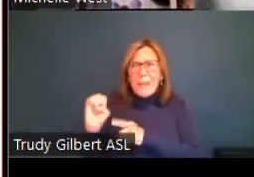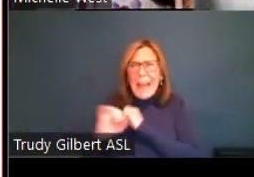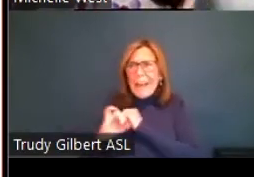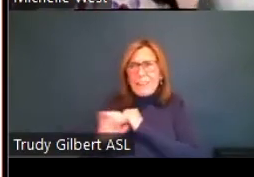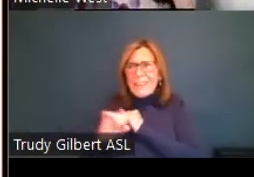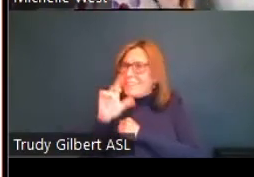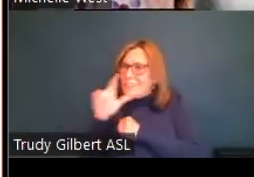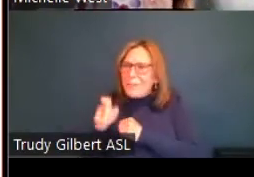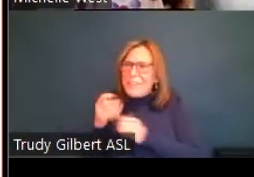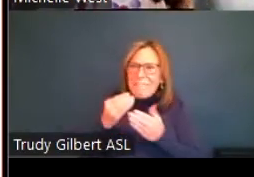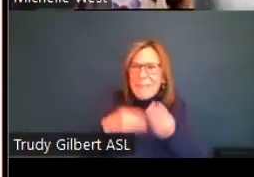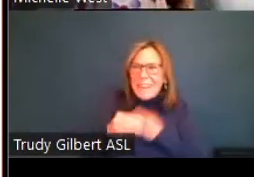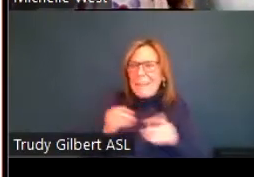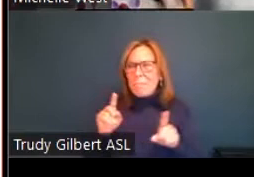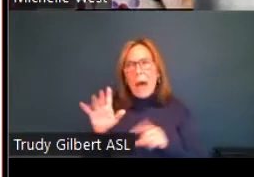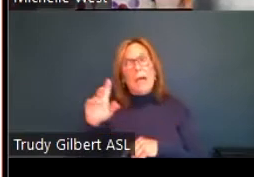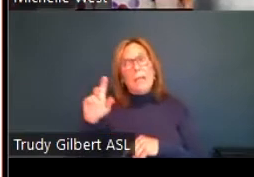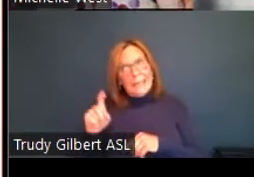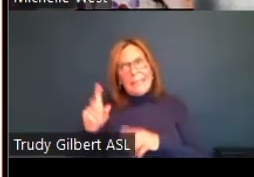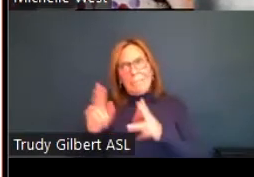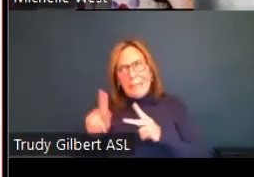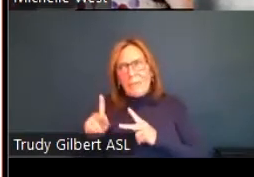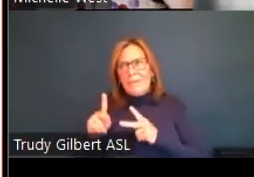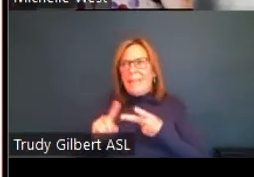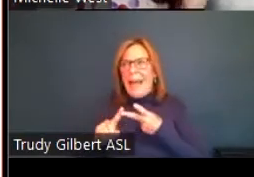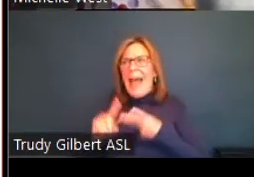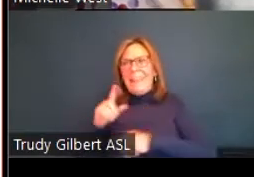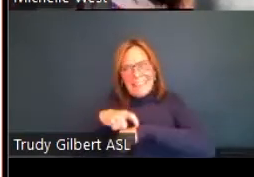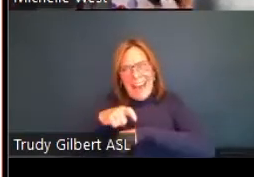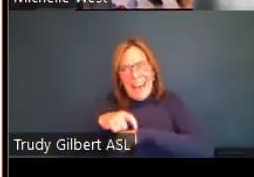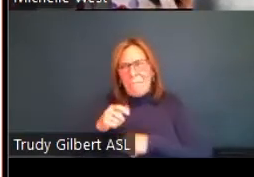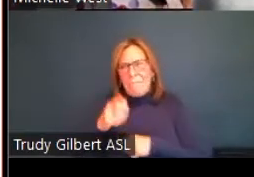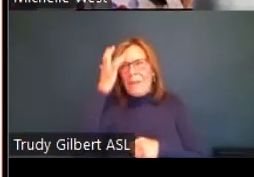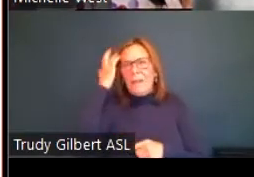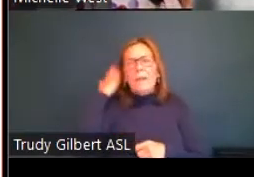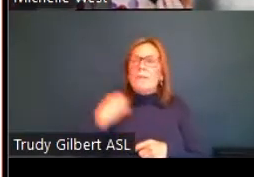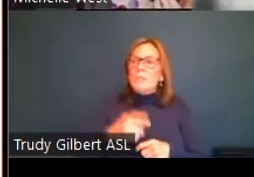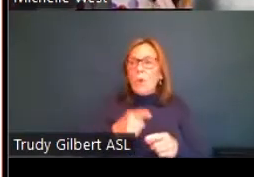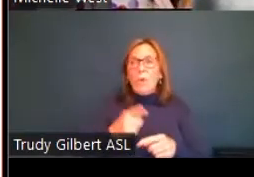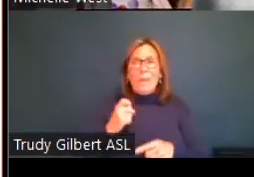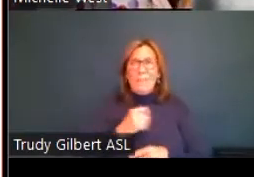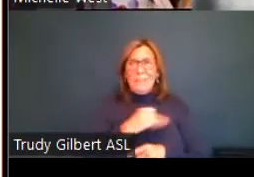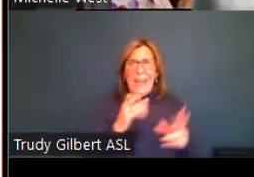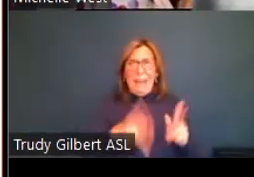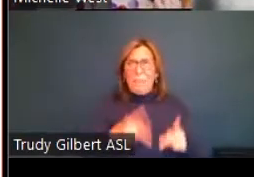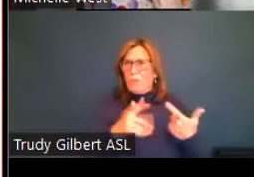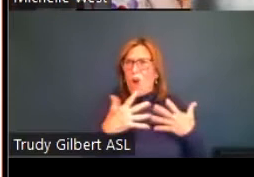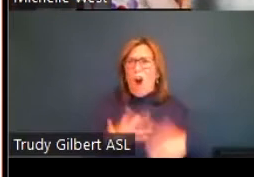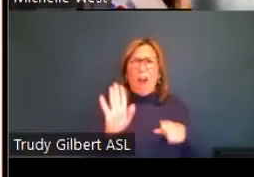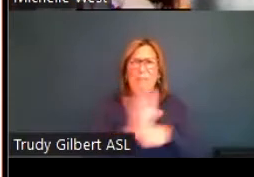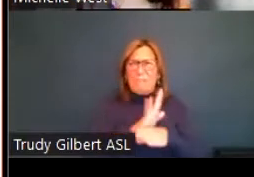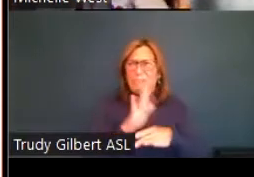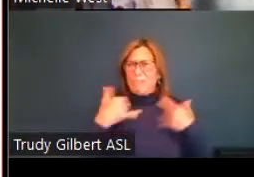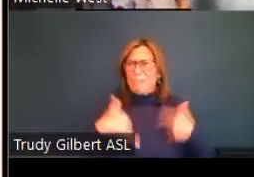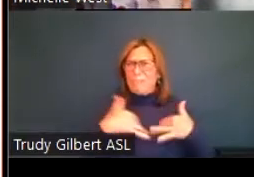time and you need people. So if you tack this onto somebody's already full plate, then